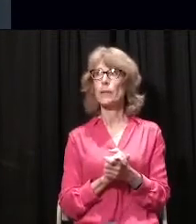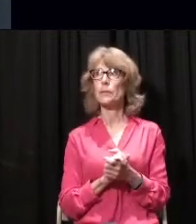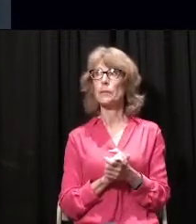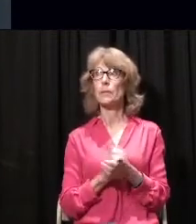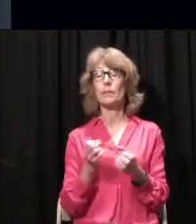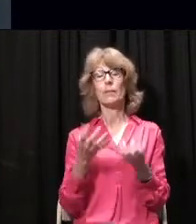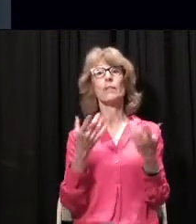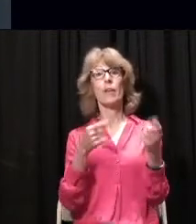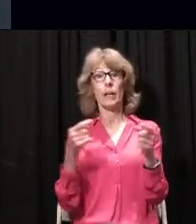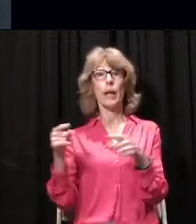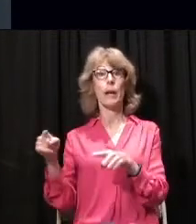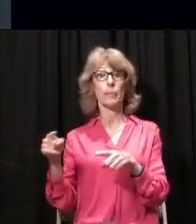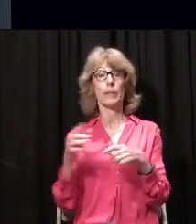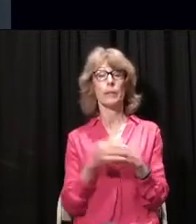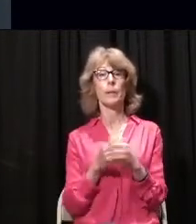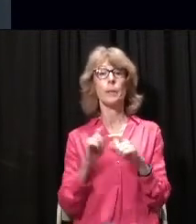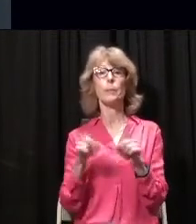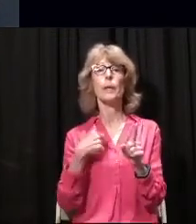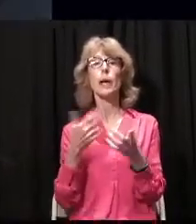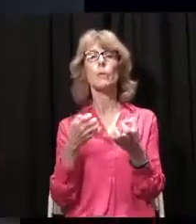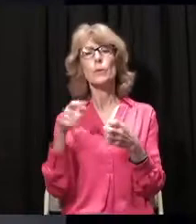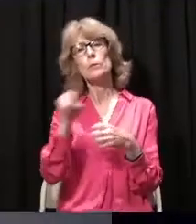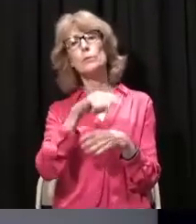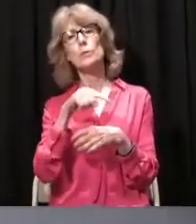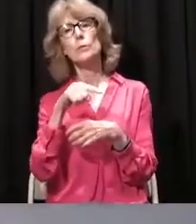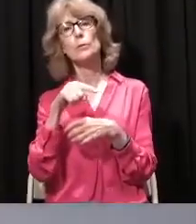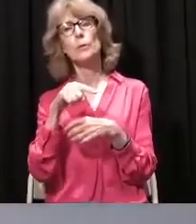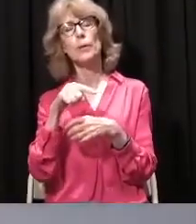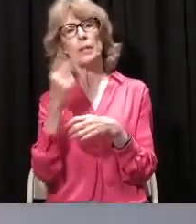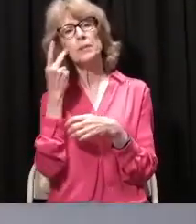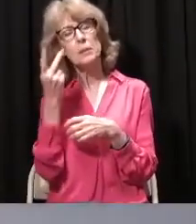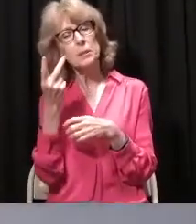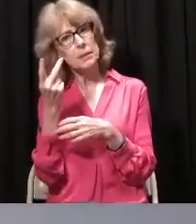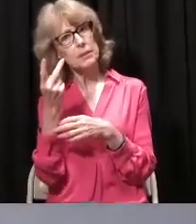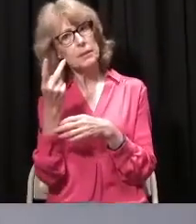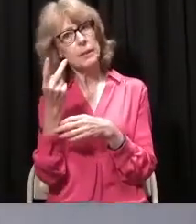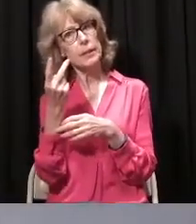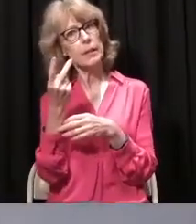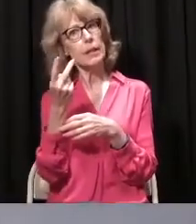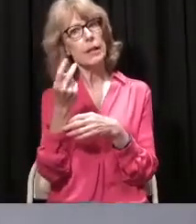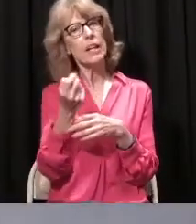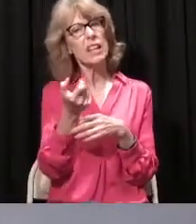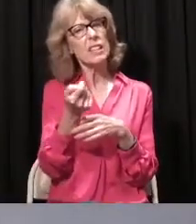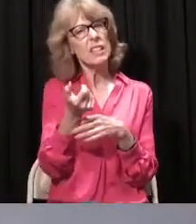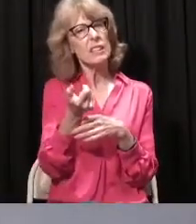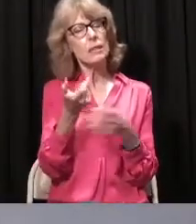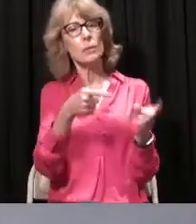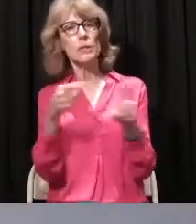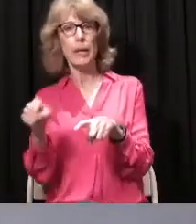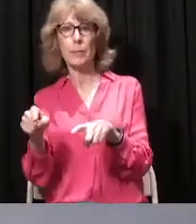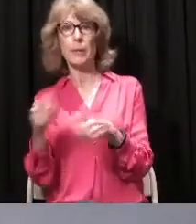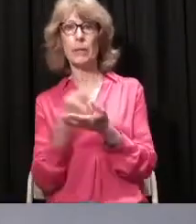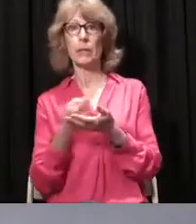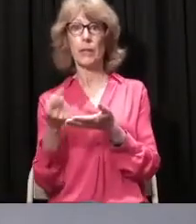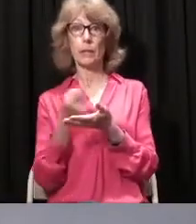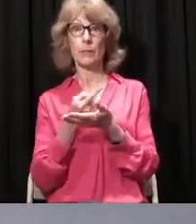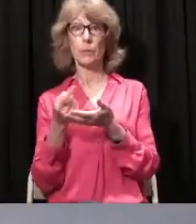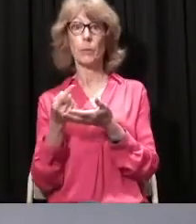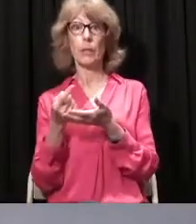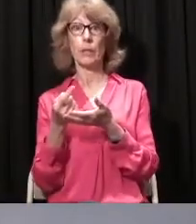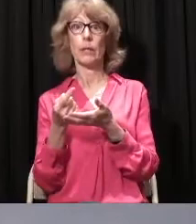going on, but I just wanted you to have a little snapshot of what exactly is going on in a given week of ministry at Memorial